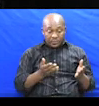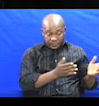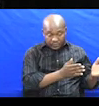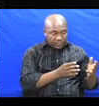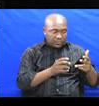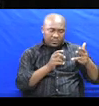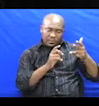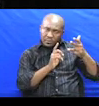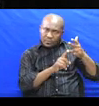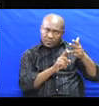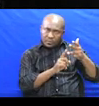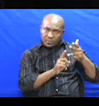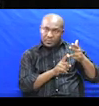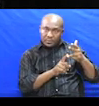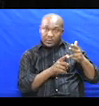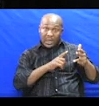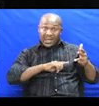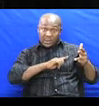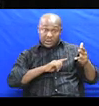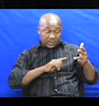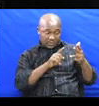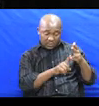characteristic of colonial economy,